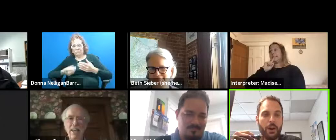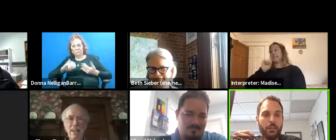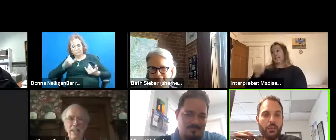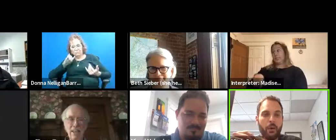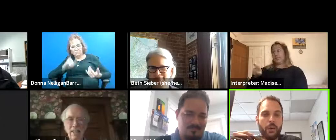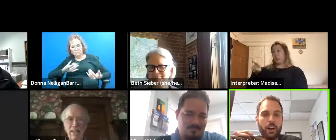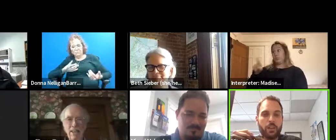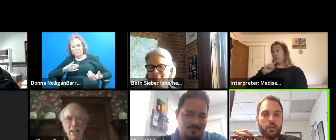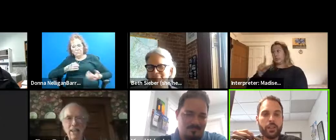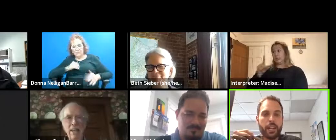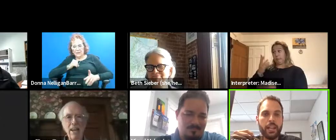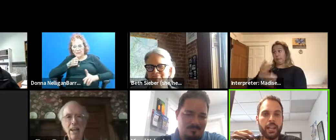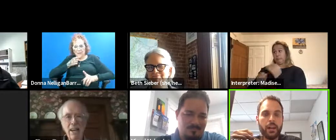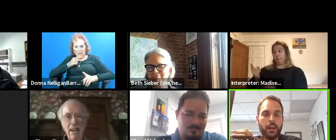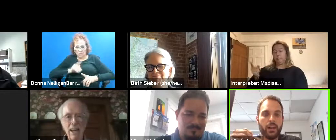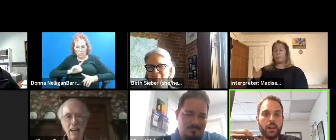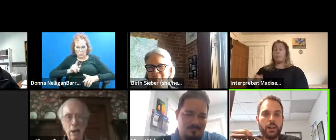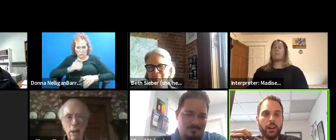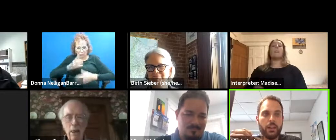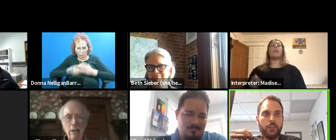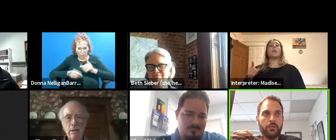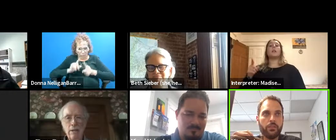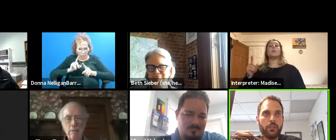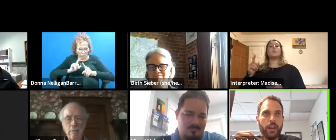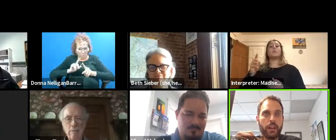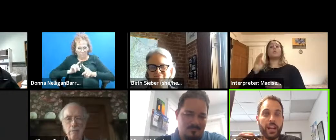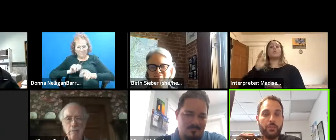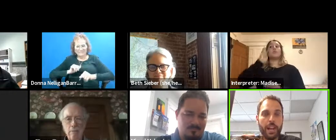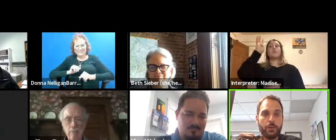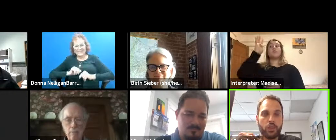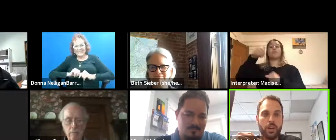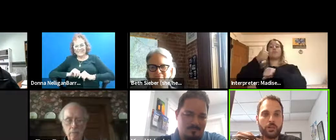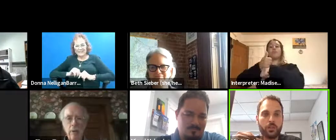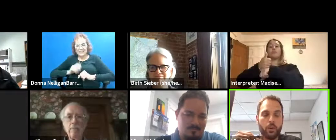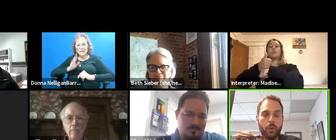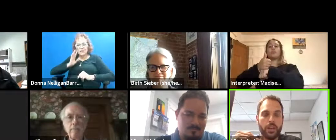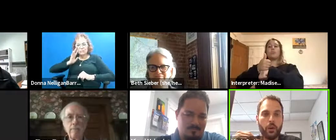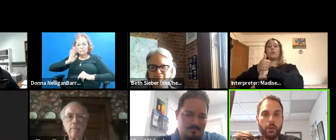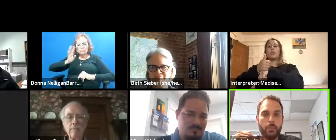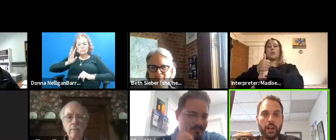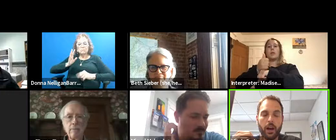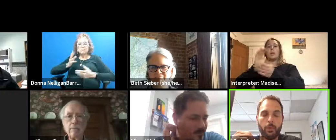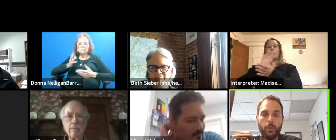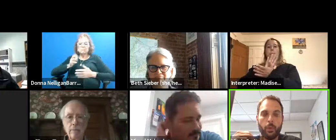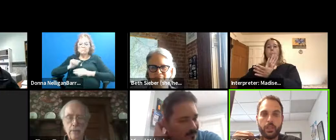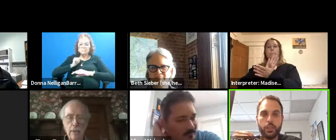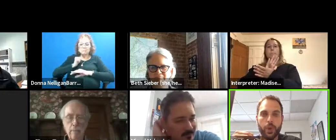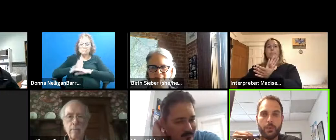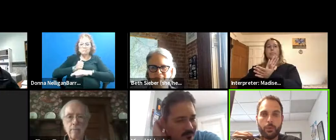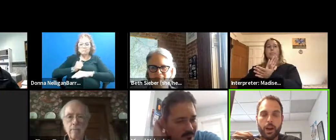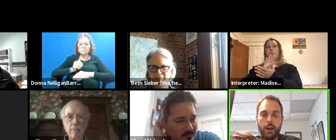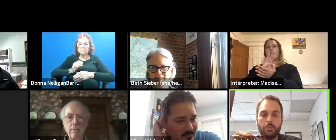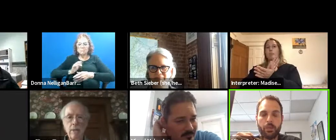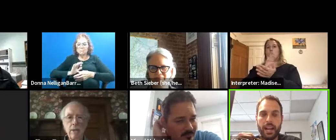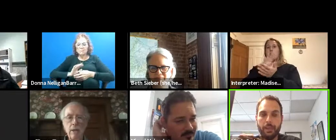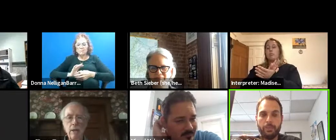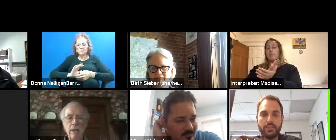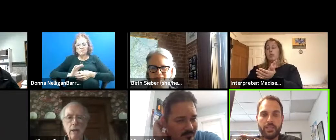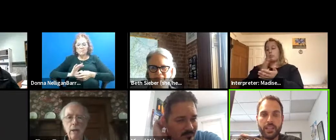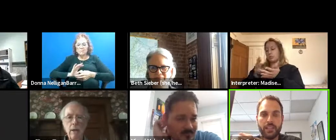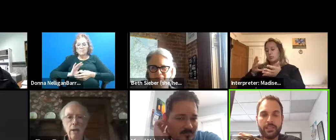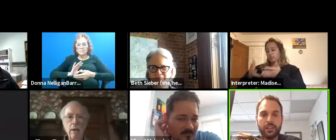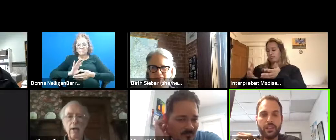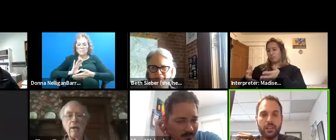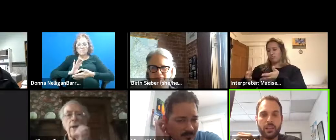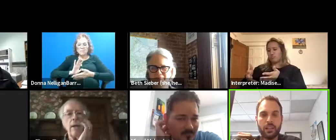Yeah, that we are creating a kind of paper trail so that we know where to pick up. Do you have a plan in